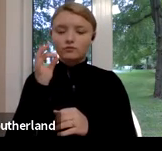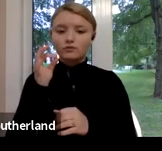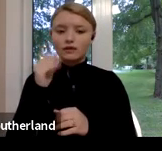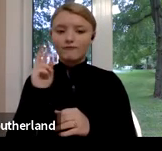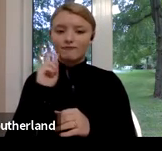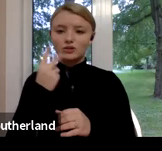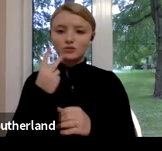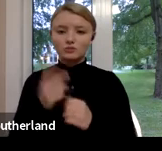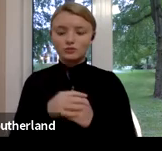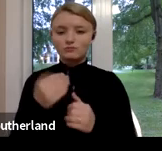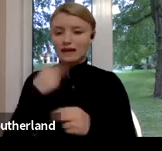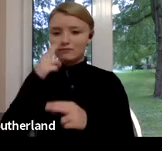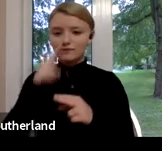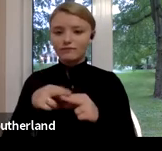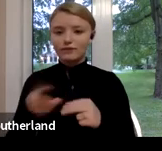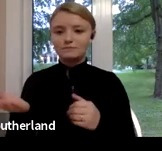fun.